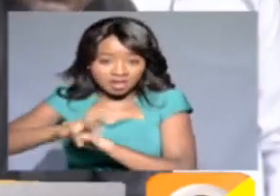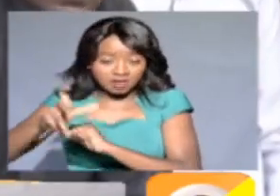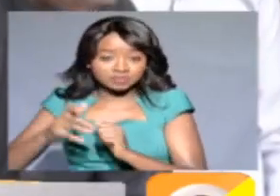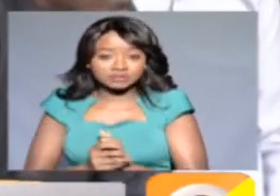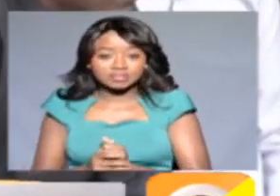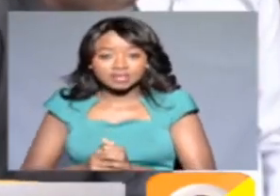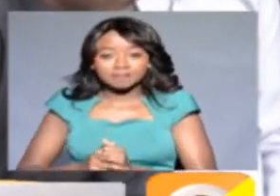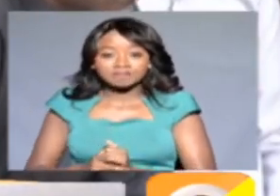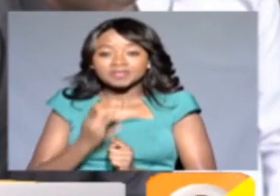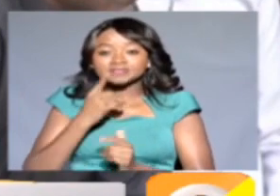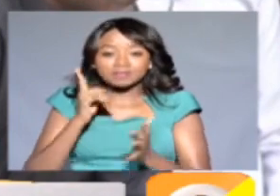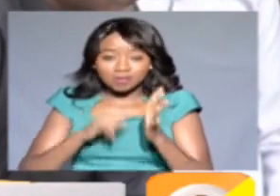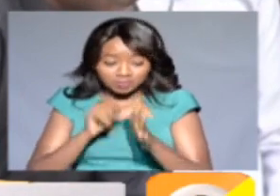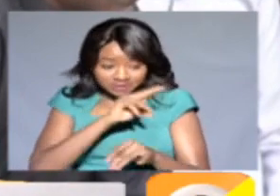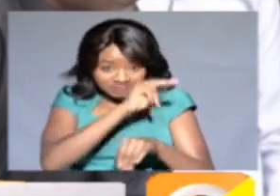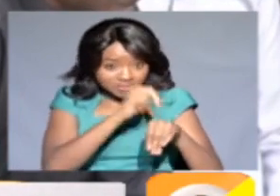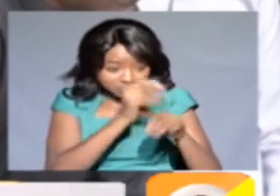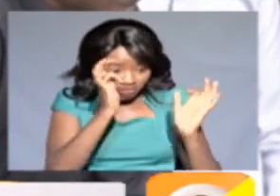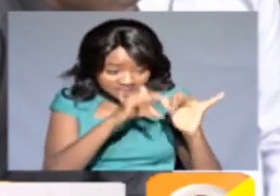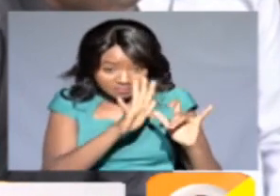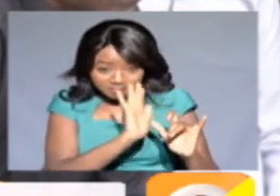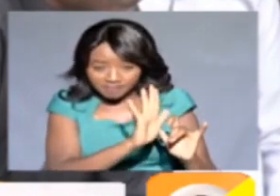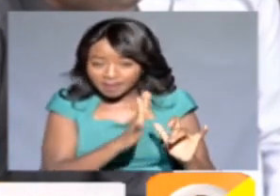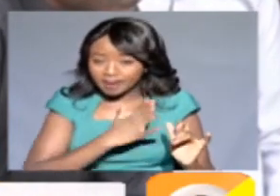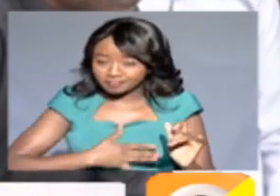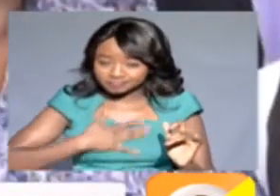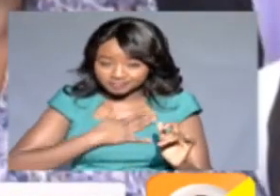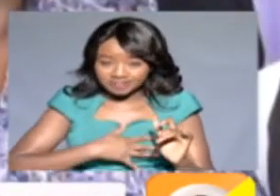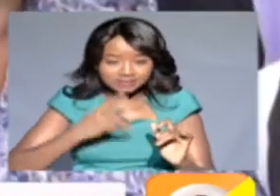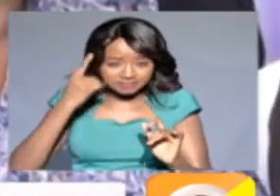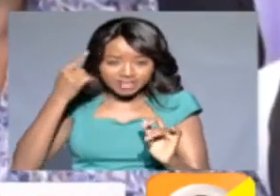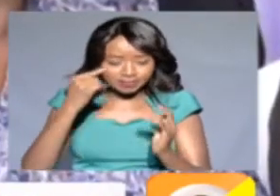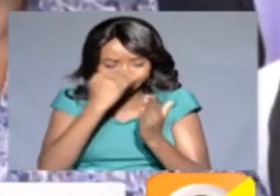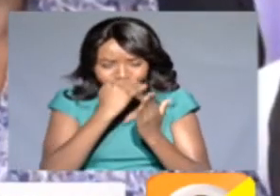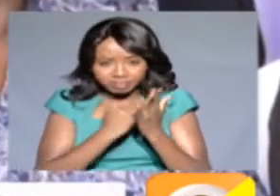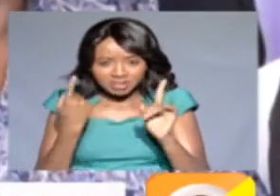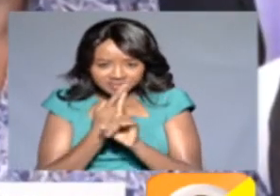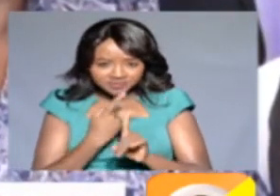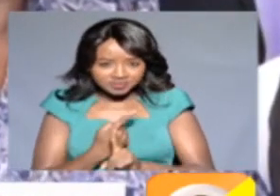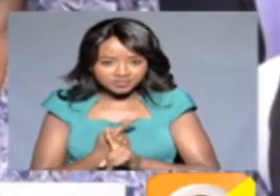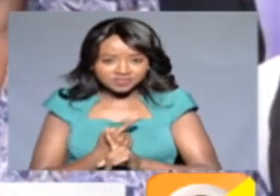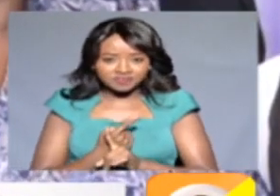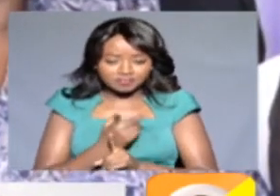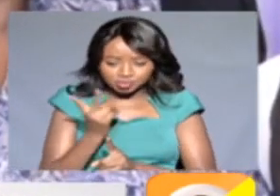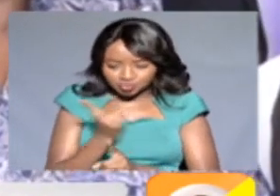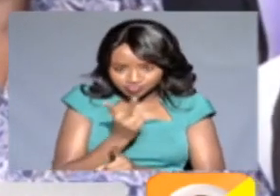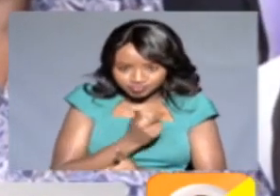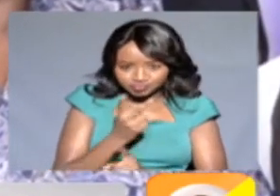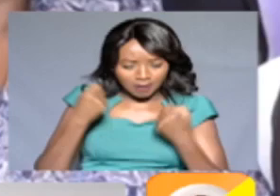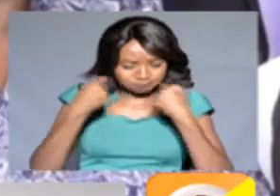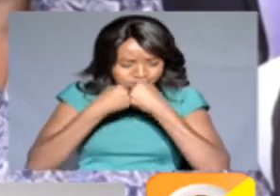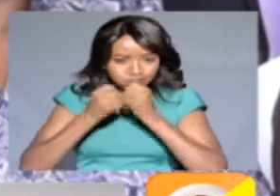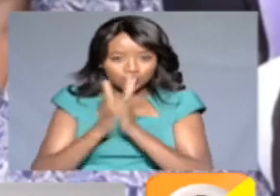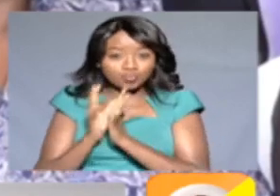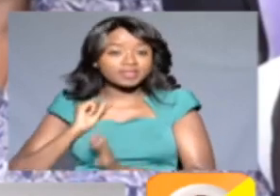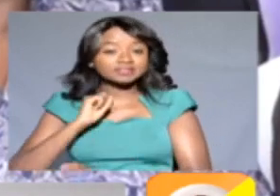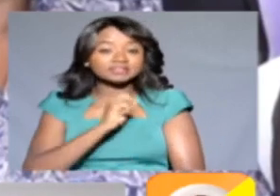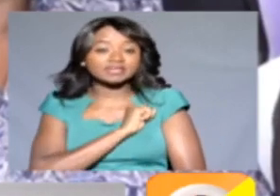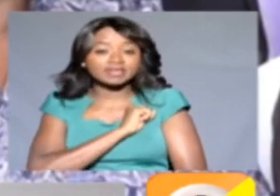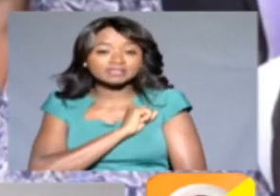on National Assembly to rethink its stance in the recent stalemate between them and the Senate over the Revenue Allocation